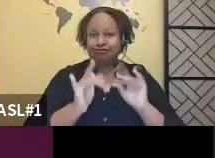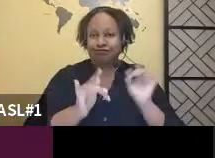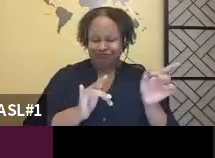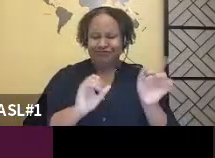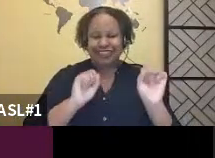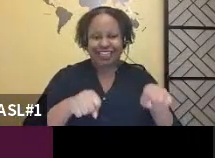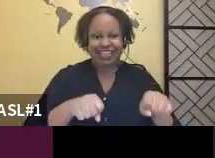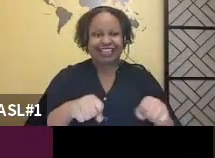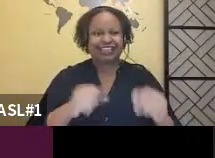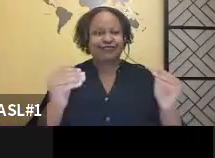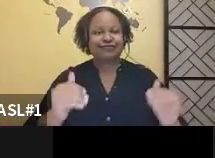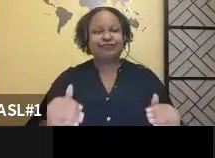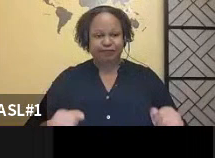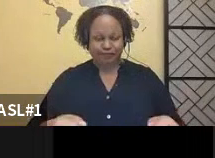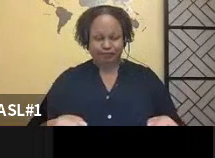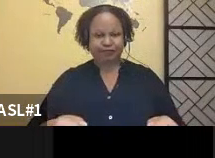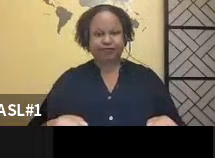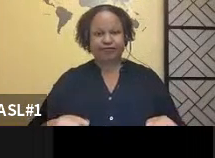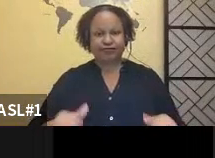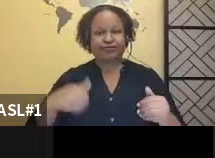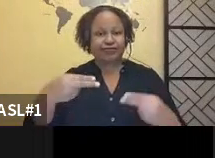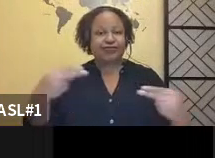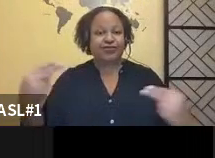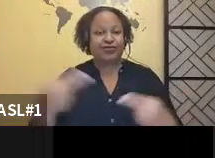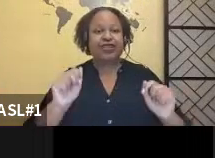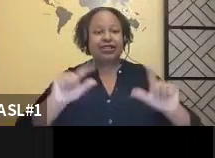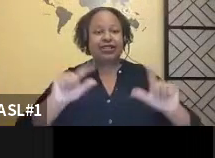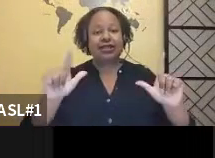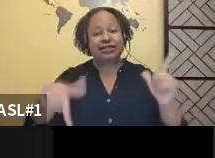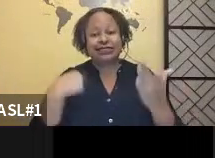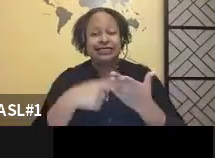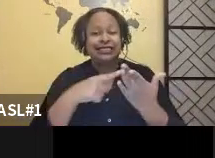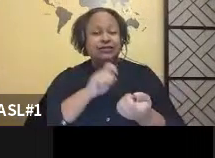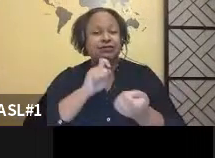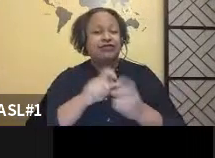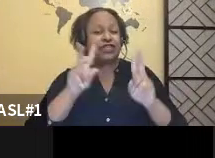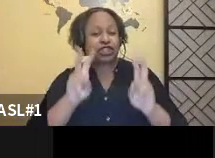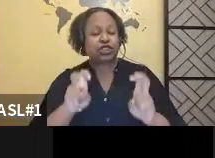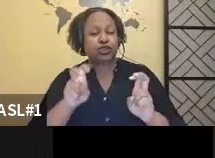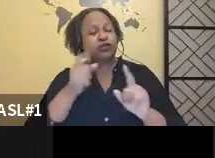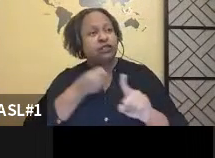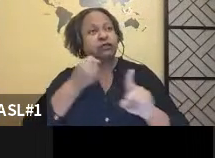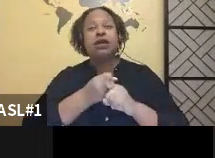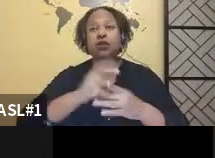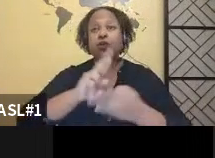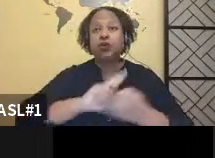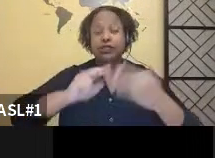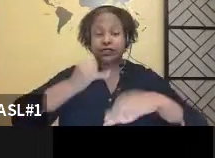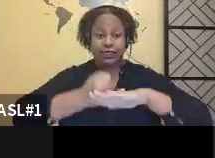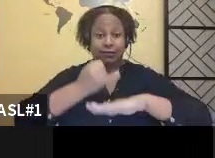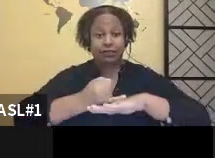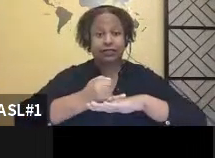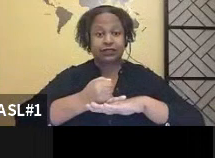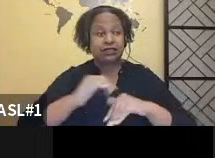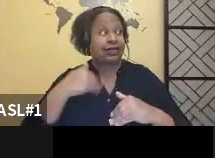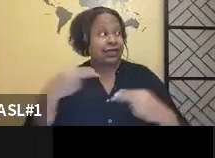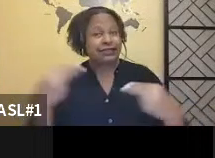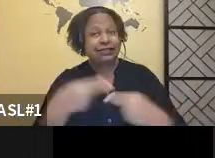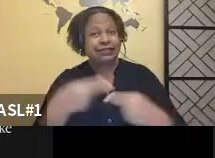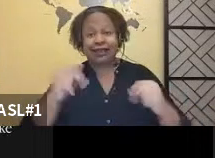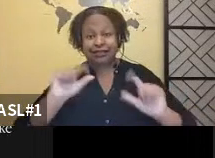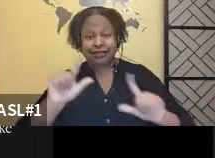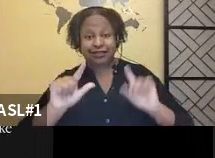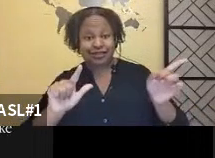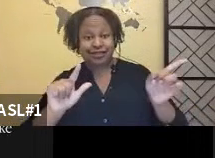about issues, next slide, about issues that are very particular to the Ryerson campus. The next slide